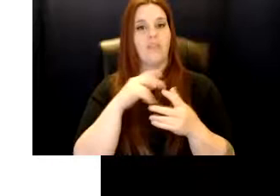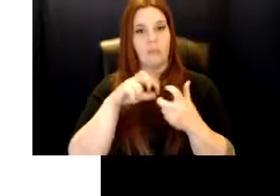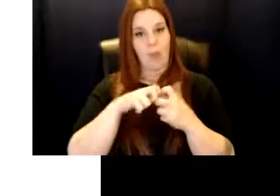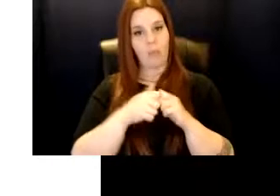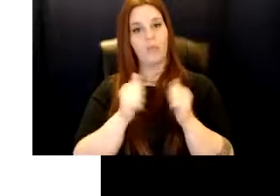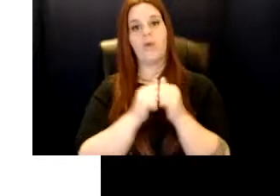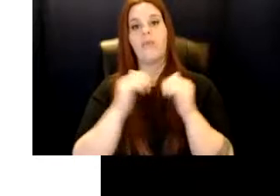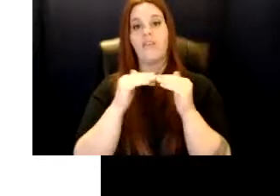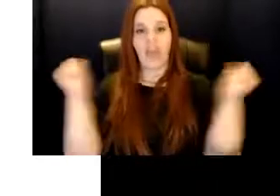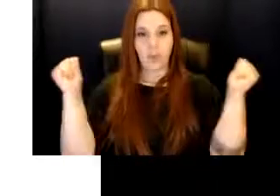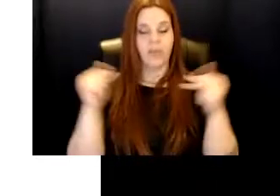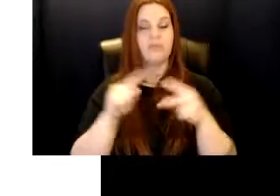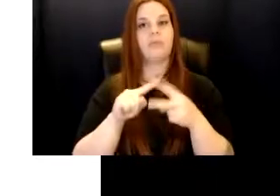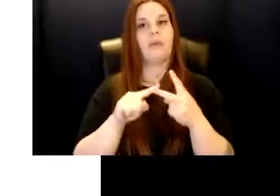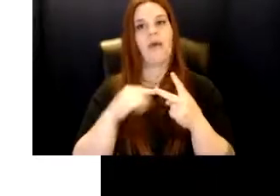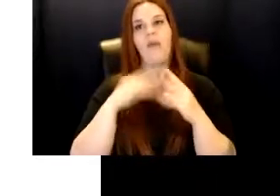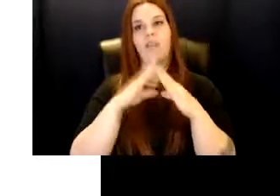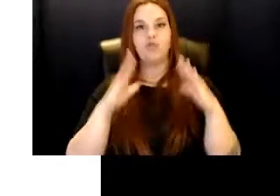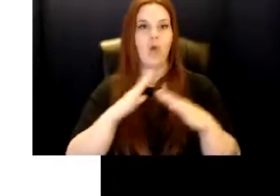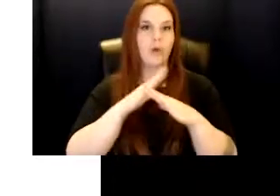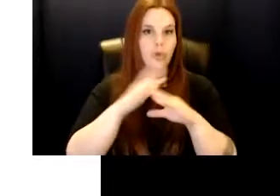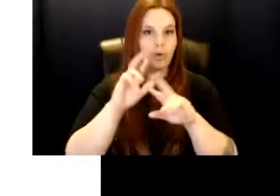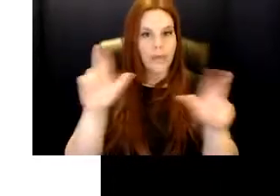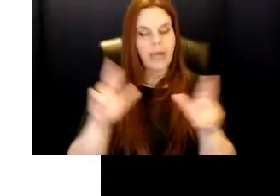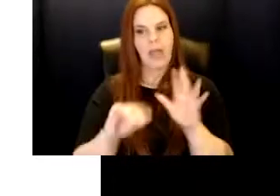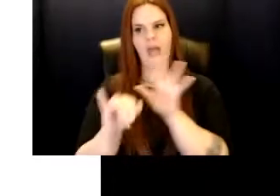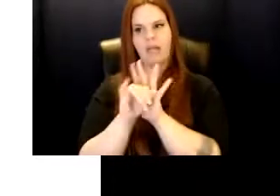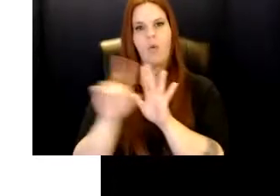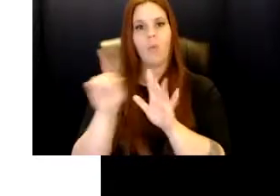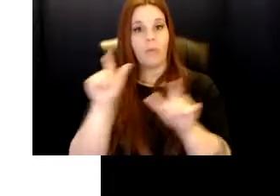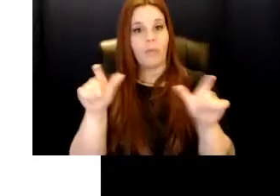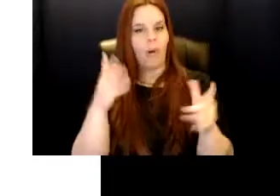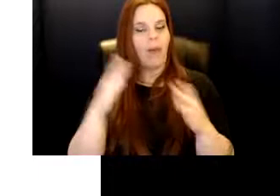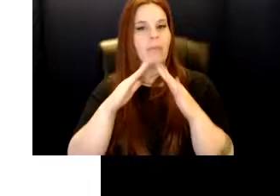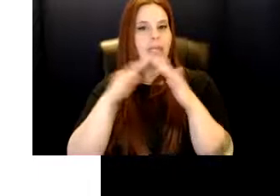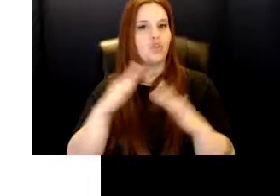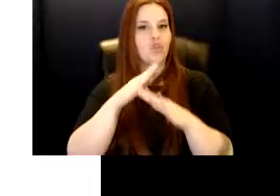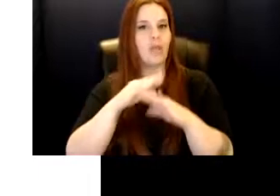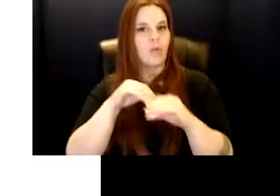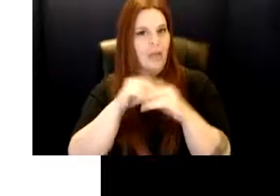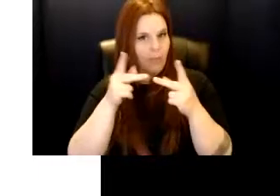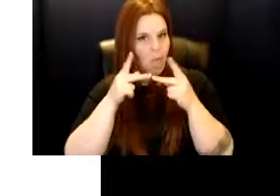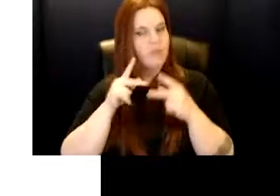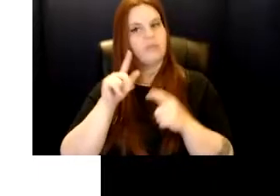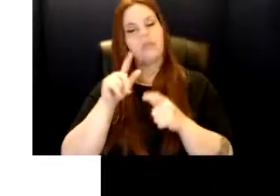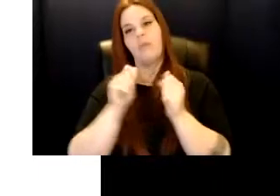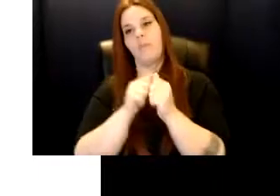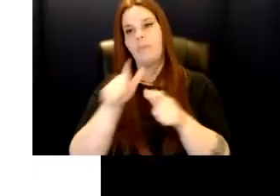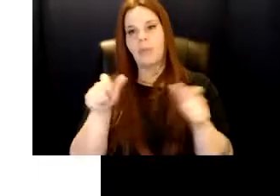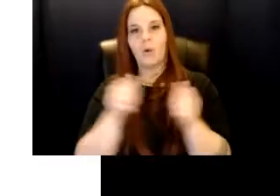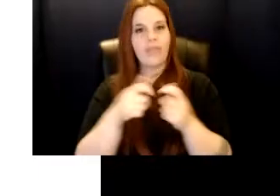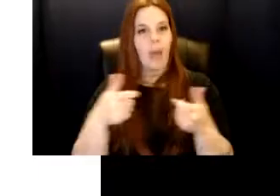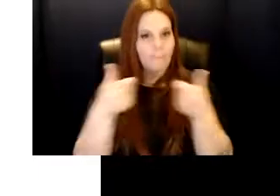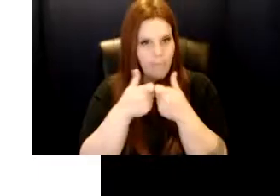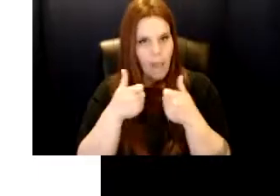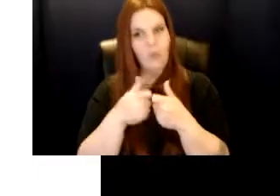evacuation, having shelters ready, identifying where people may be sheltering in place, people without power, people needing food or